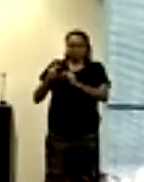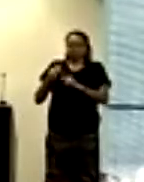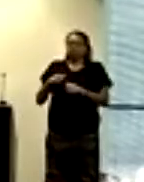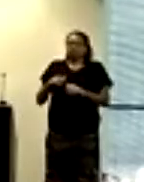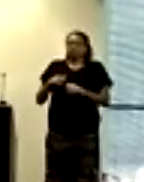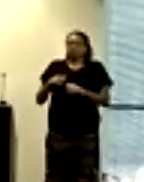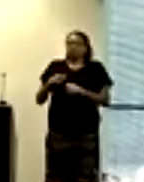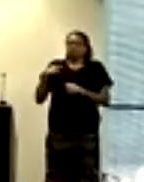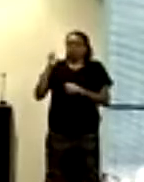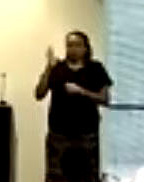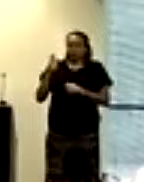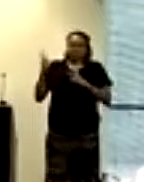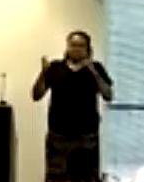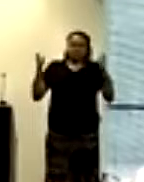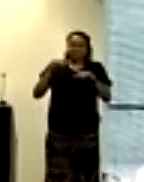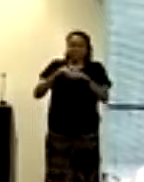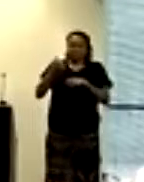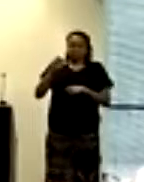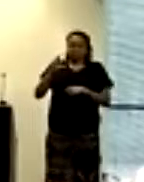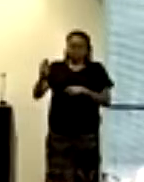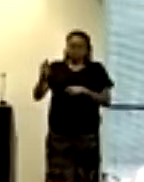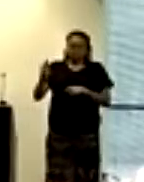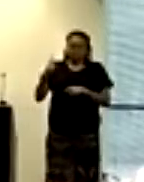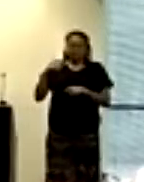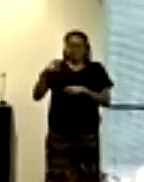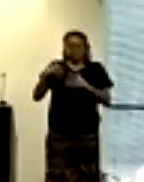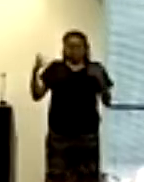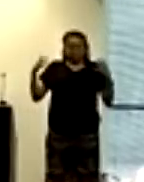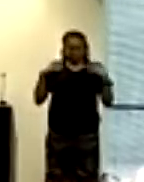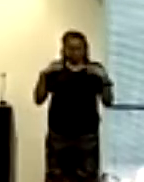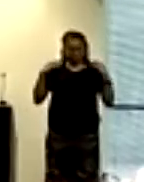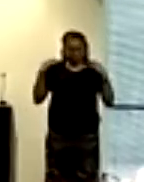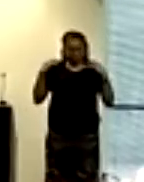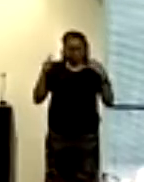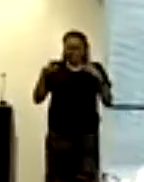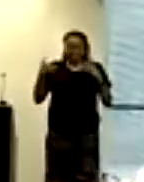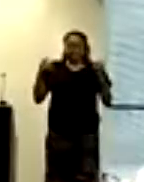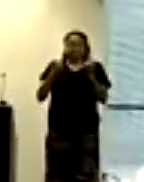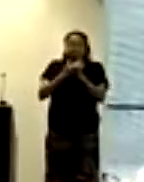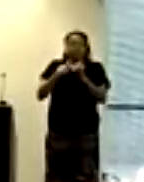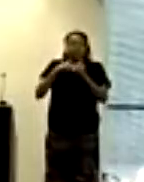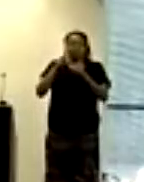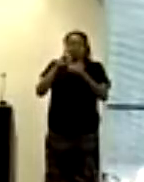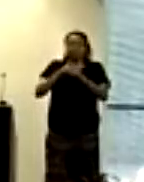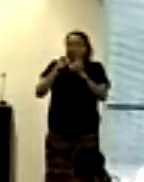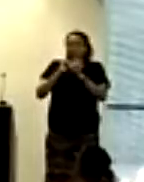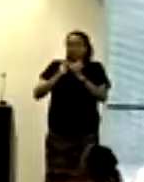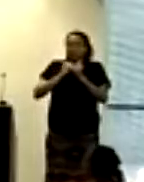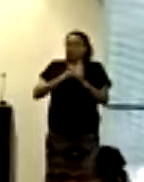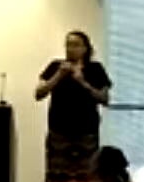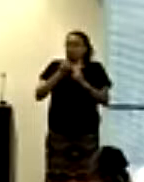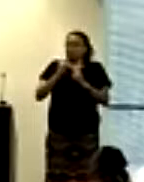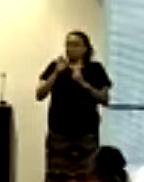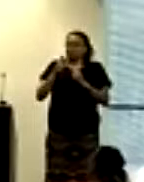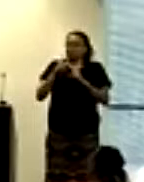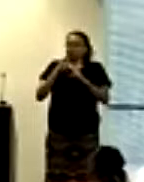huge. It's at George R. Brown. We need a lot of volunteers. We need a lot of support. We're partnering up, thank goodness, with our saviors from